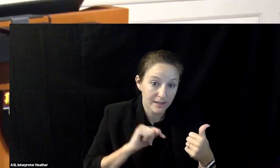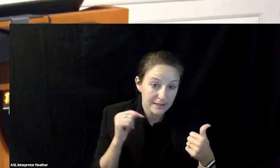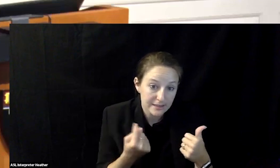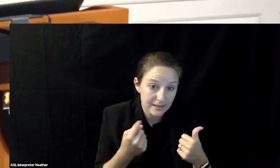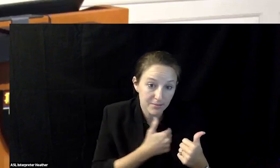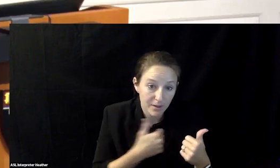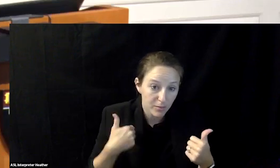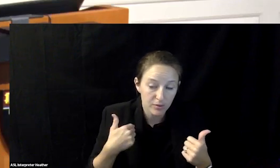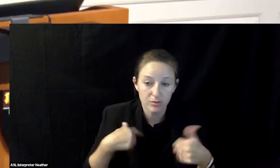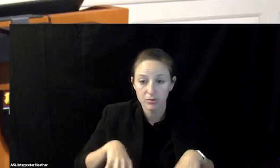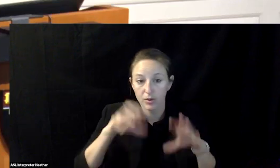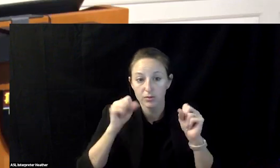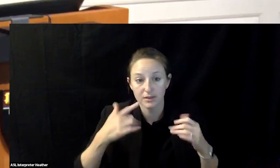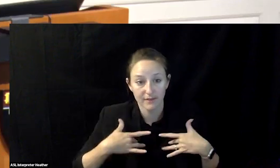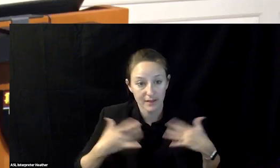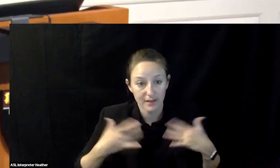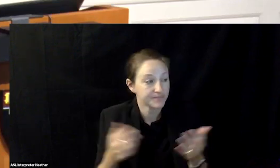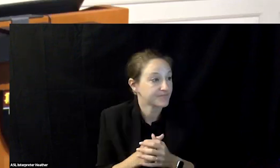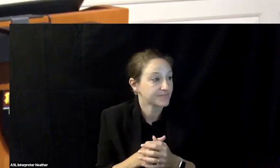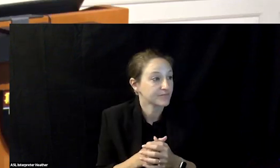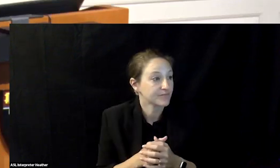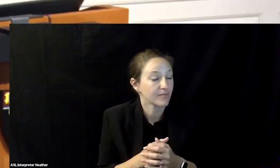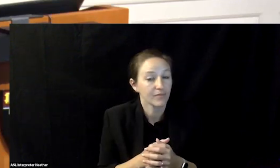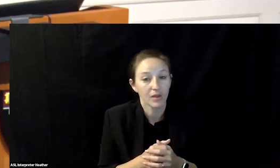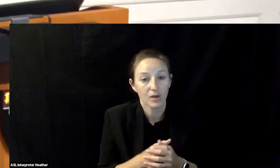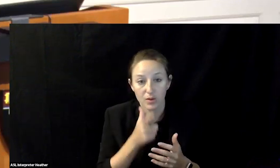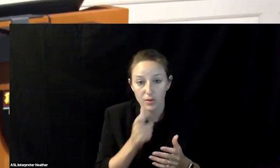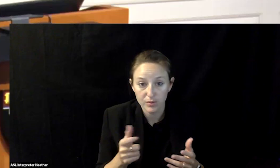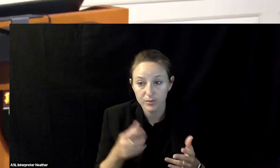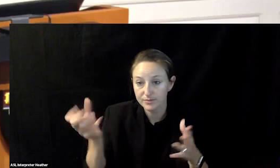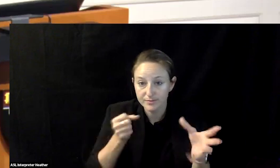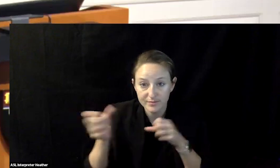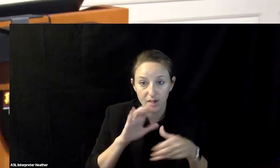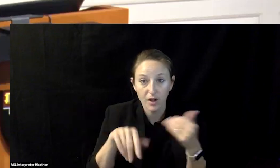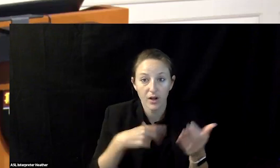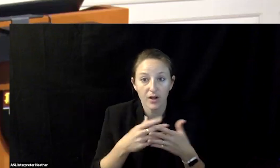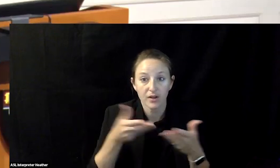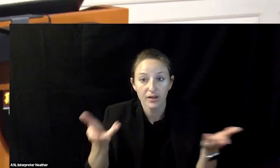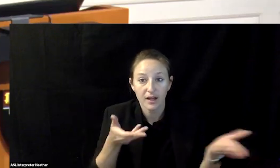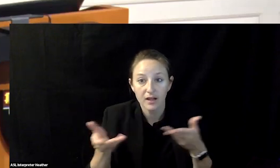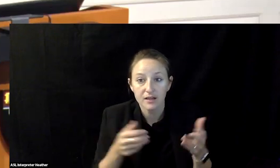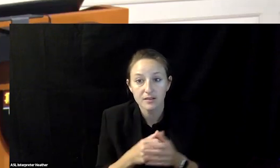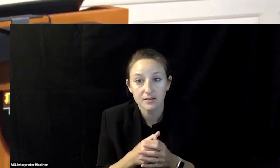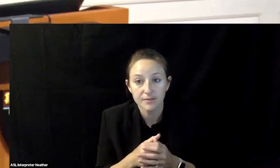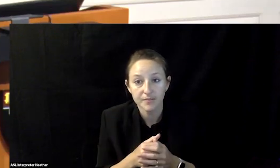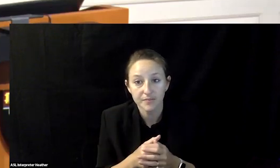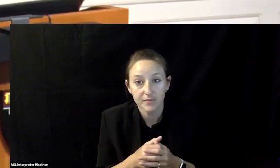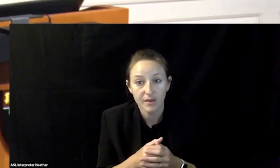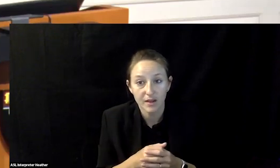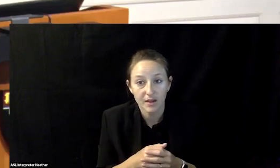put this on, to line up our guests, to get all the technical details in place. We really appreciate